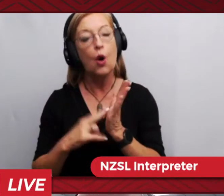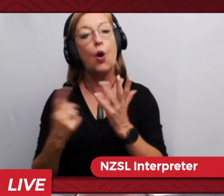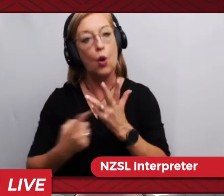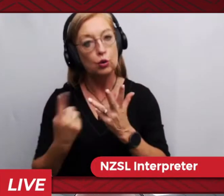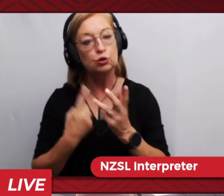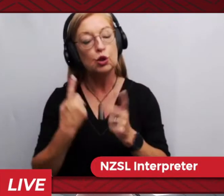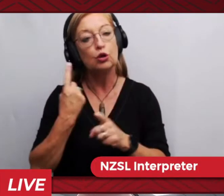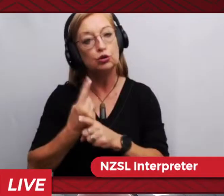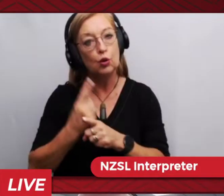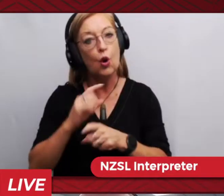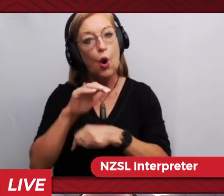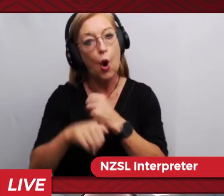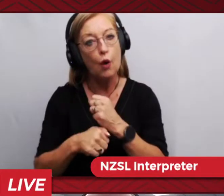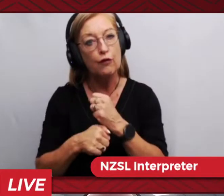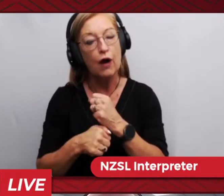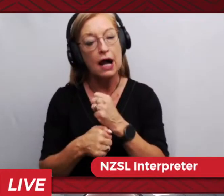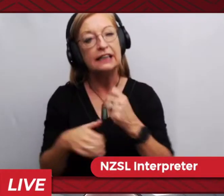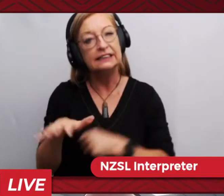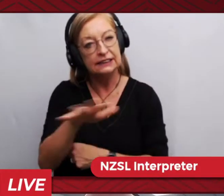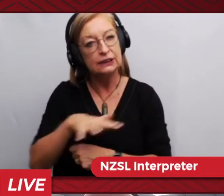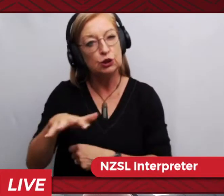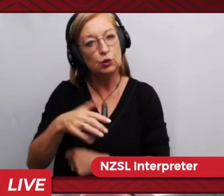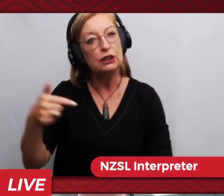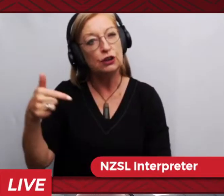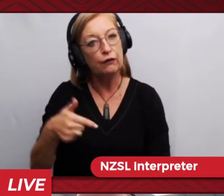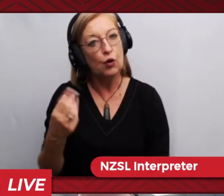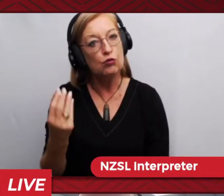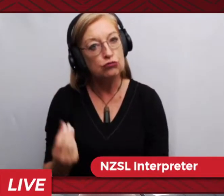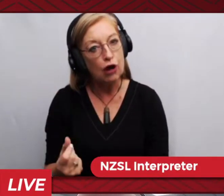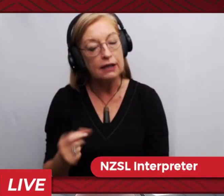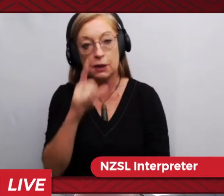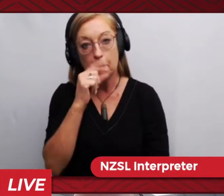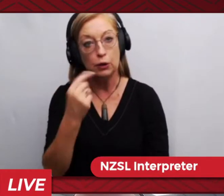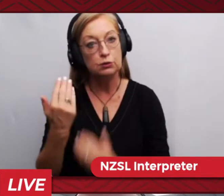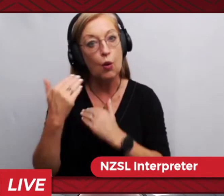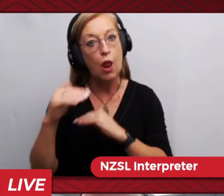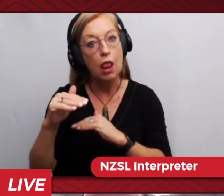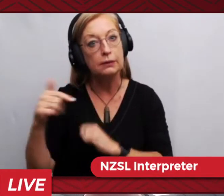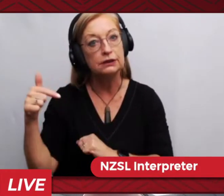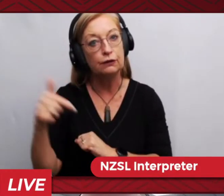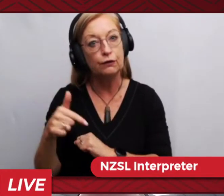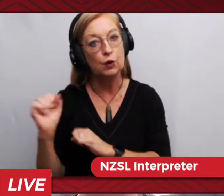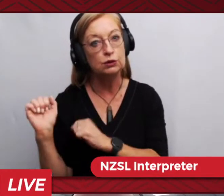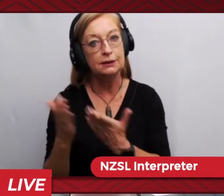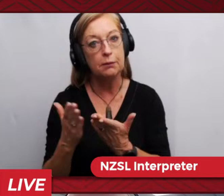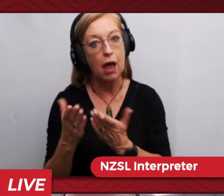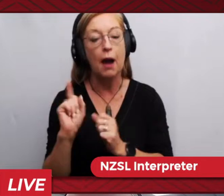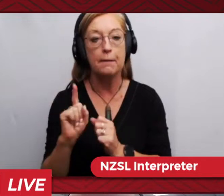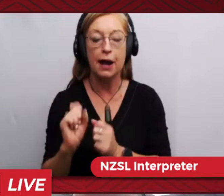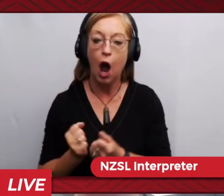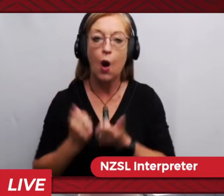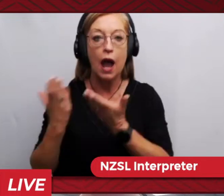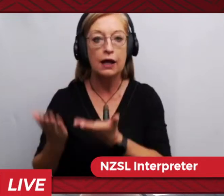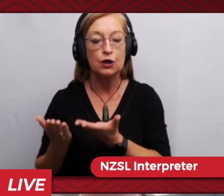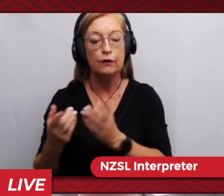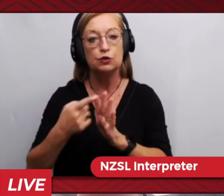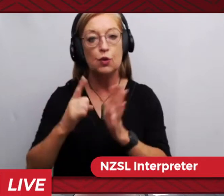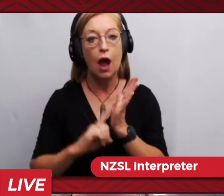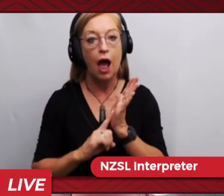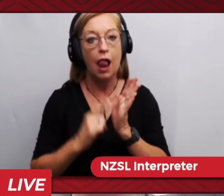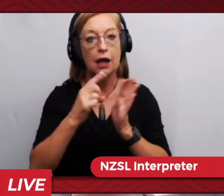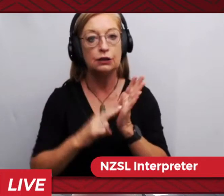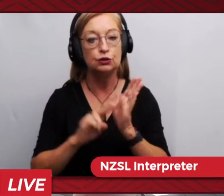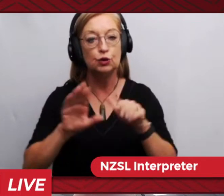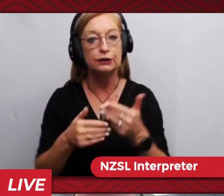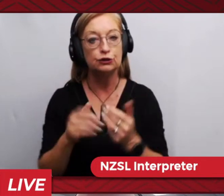fuel prices and potential shortages. But I will hand it over to Alan to introduce herself again before we get stuck